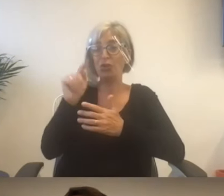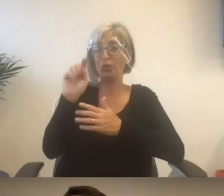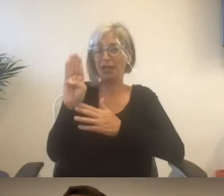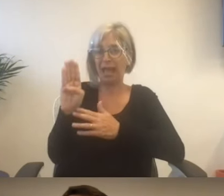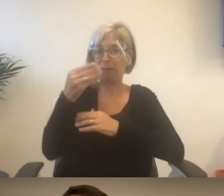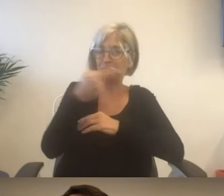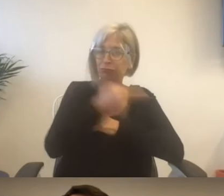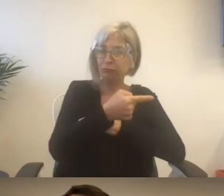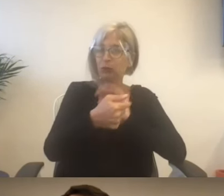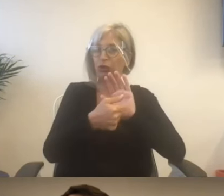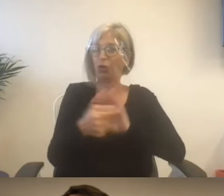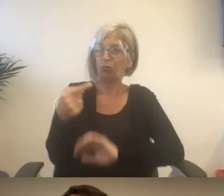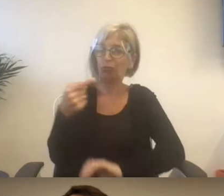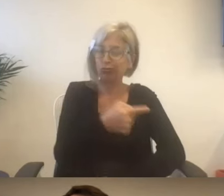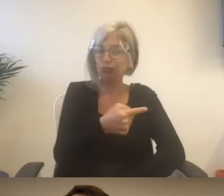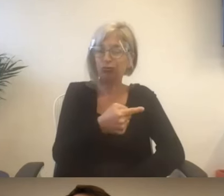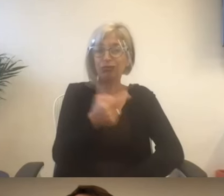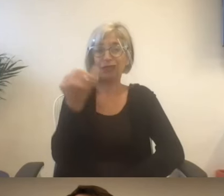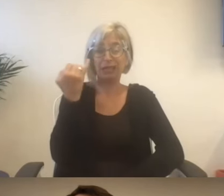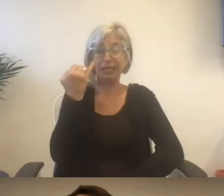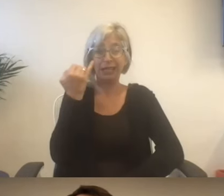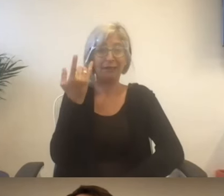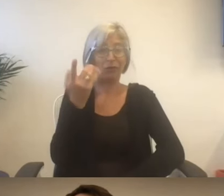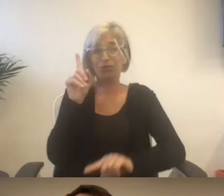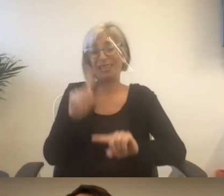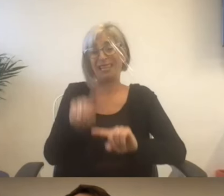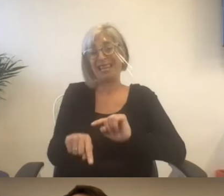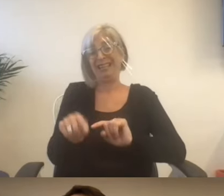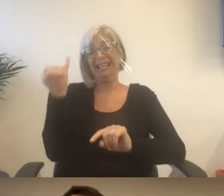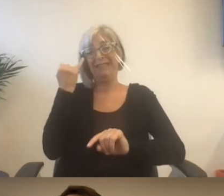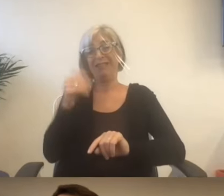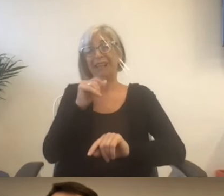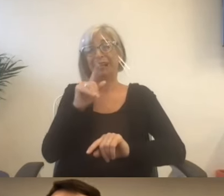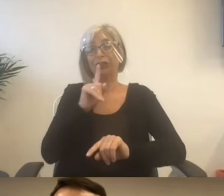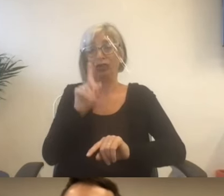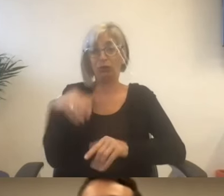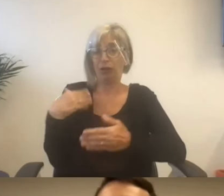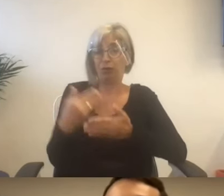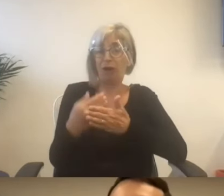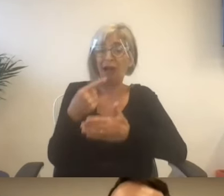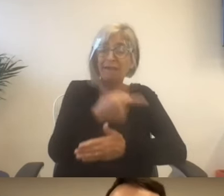exactly where it is in case there's any doubt that you will be able to make it there.